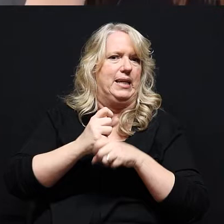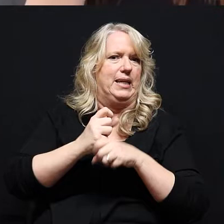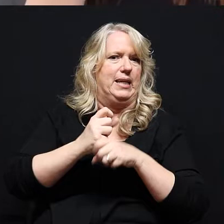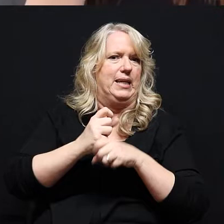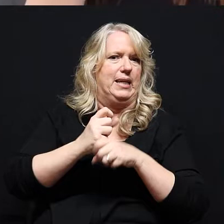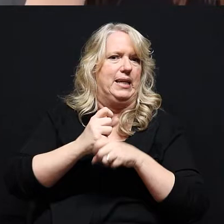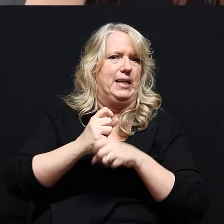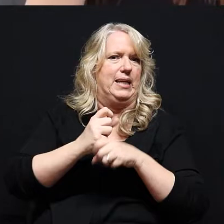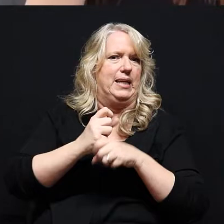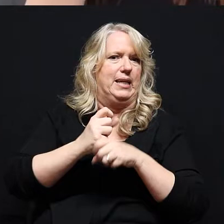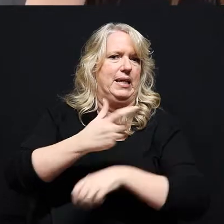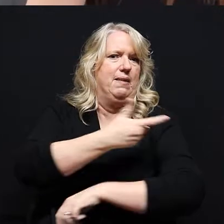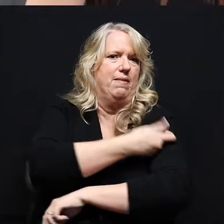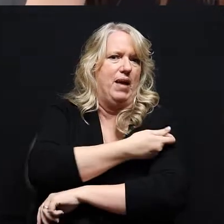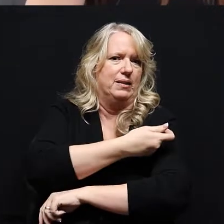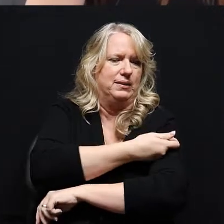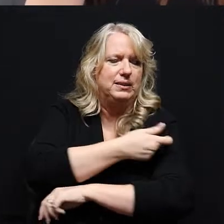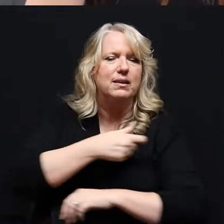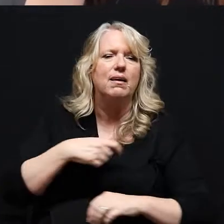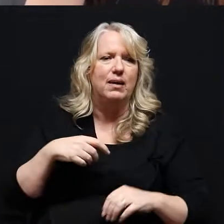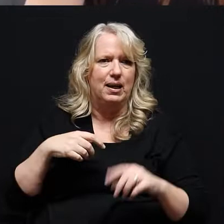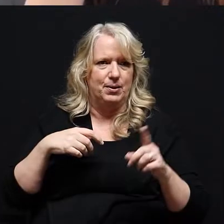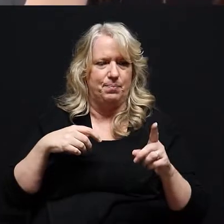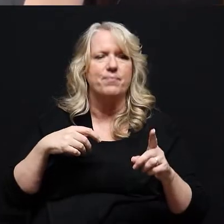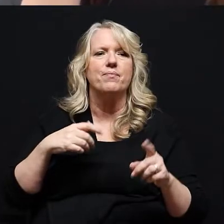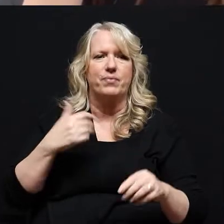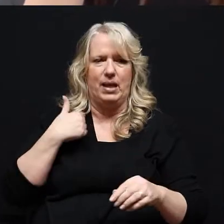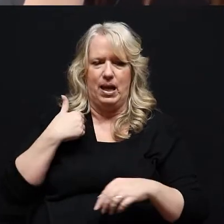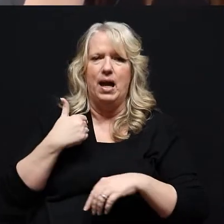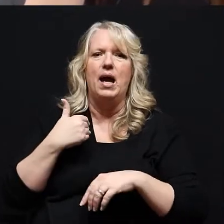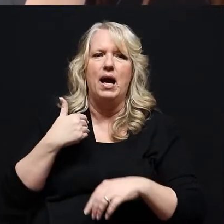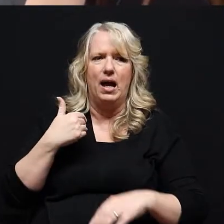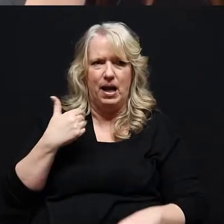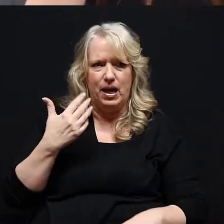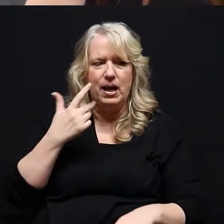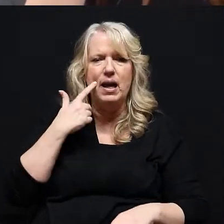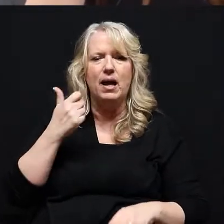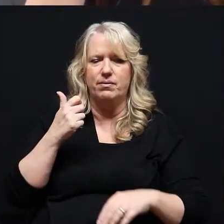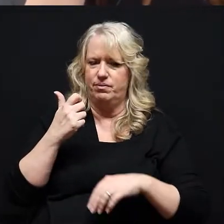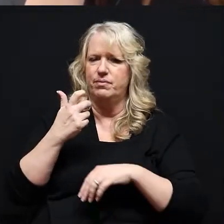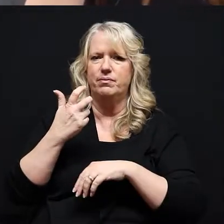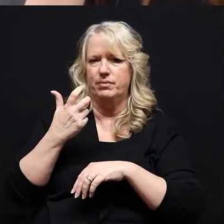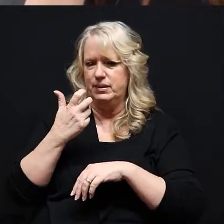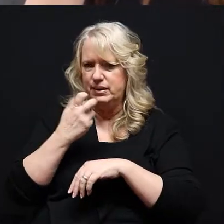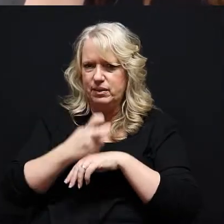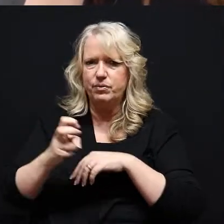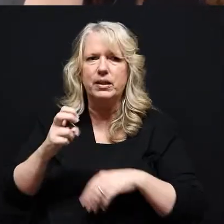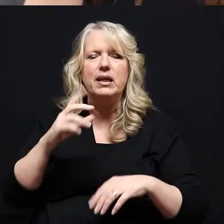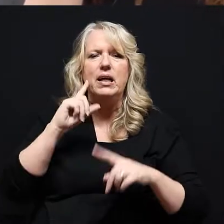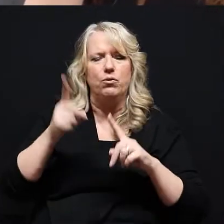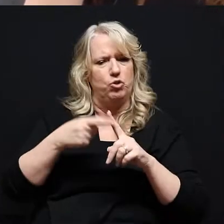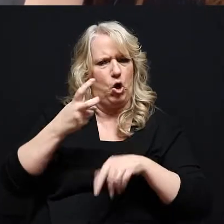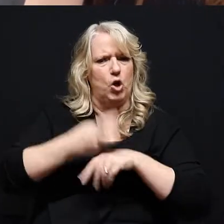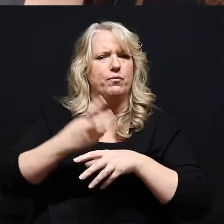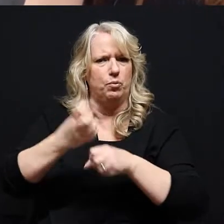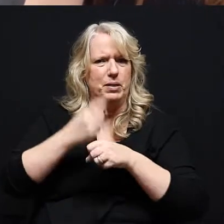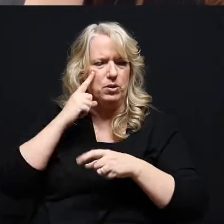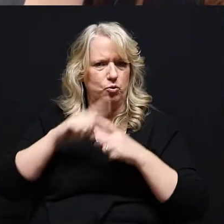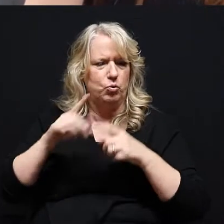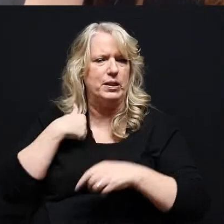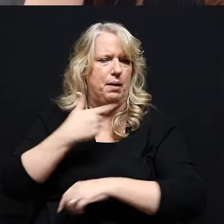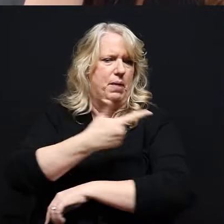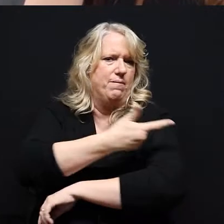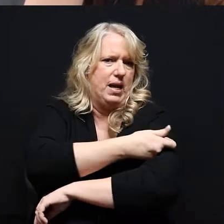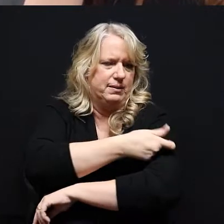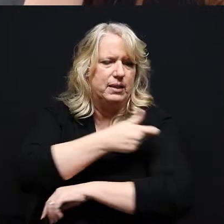front of the mural outside. Yeah, so I have a disability, DS, and it was hard for a while for me to get